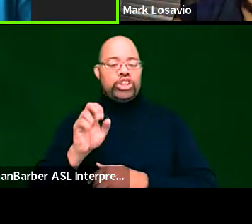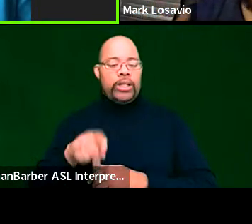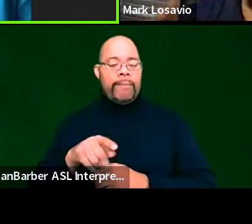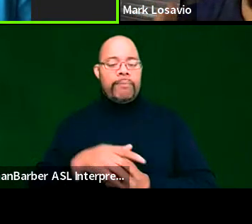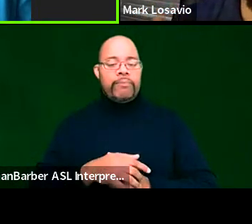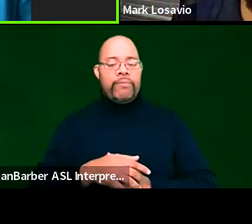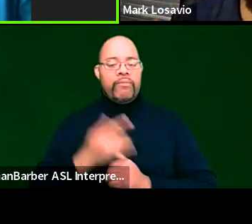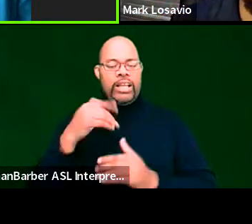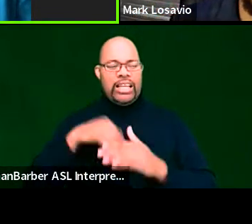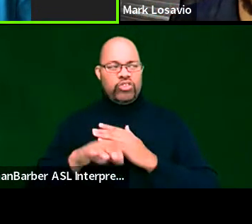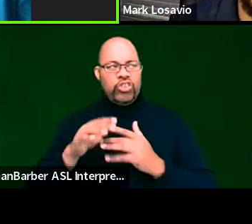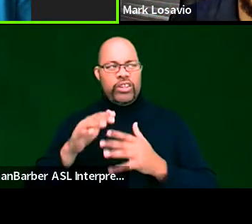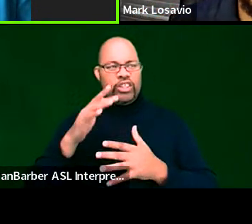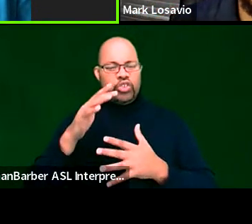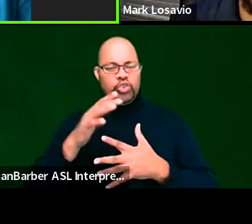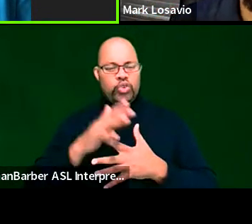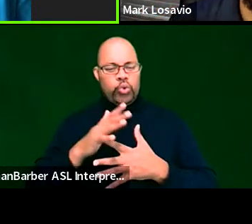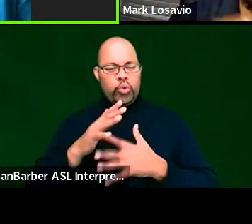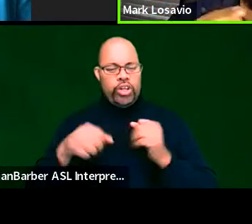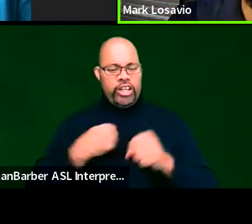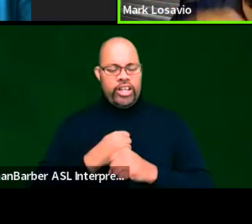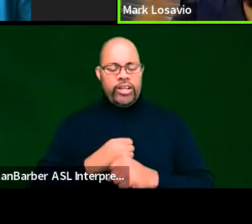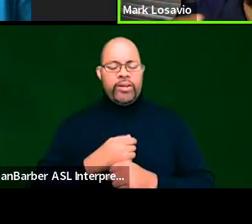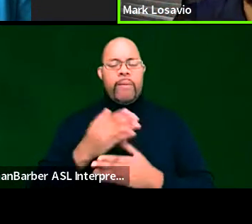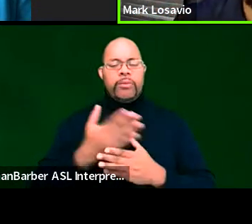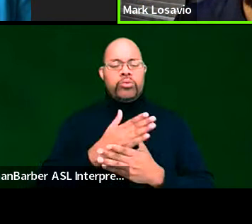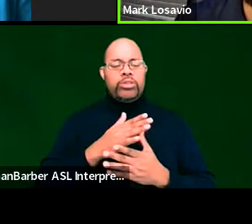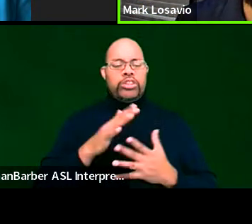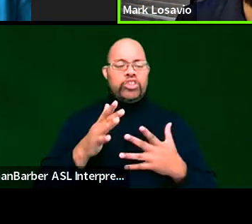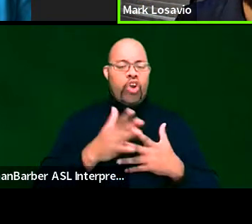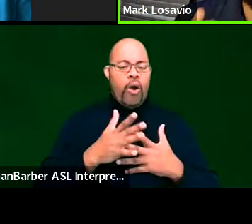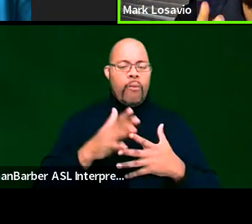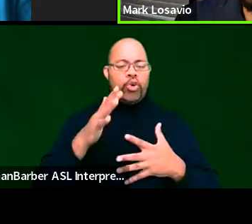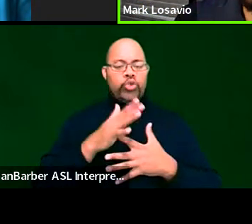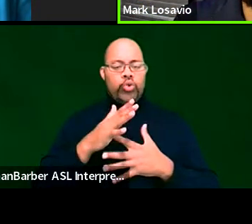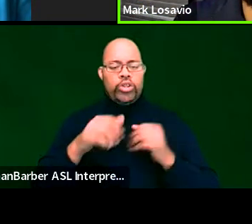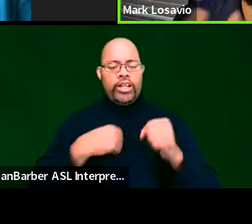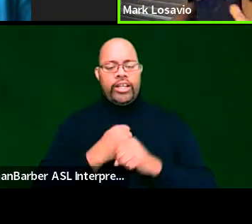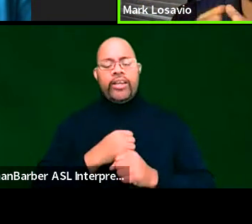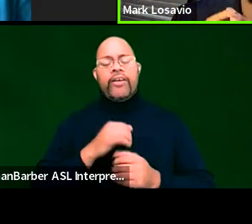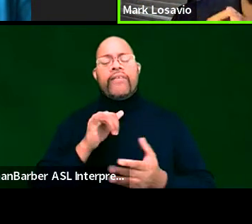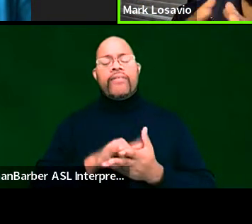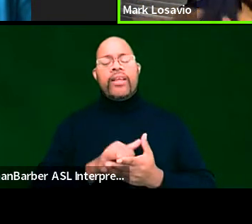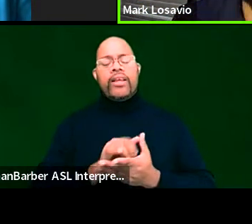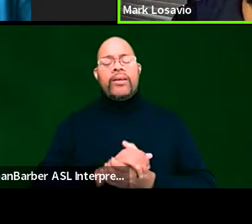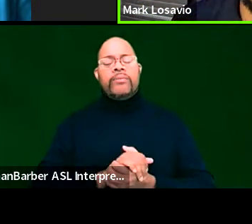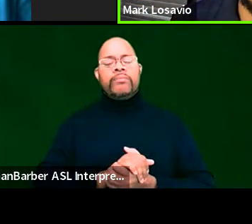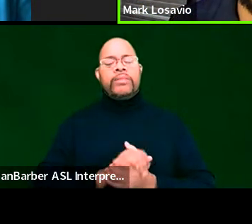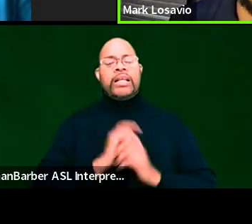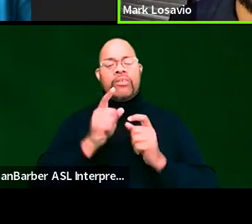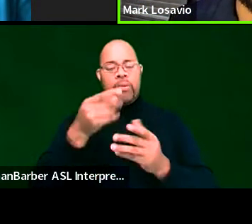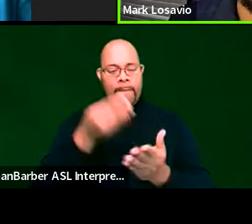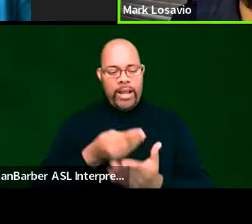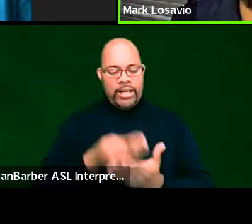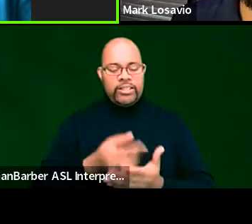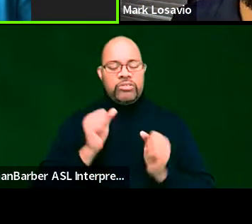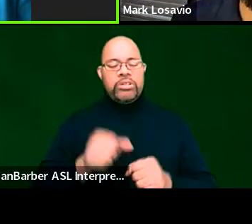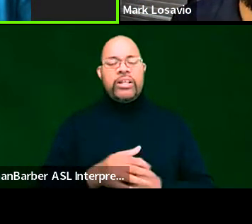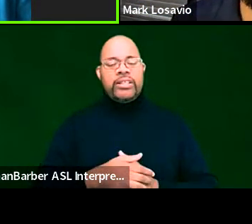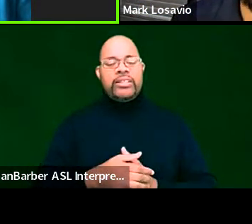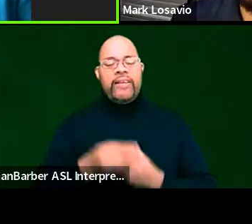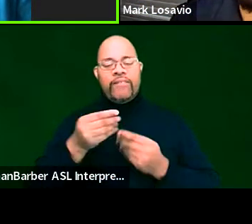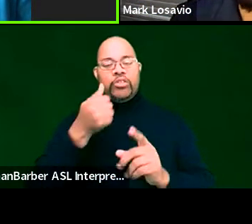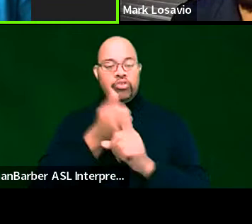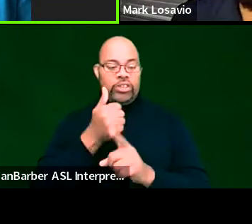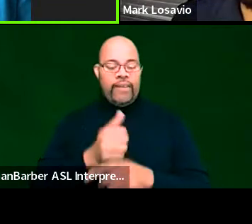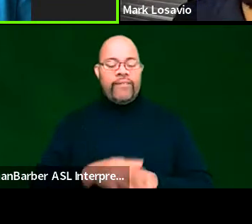you're entering your junior year, right? Yes. So between sophomore and junior year, and that, they give you money, so you can like feed